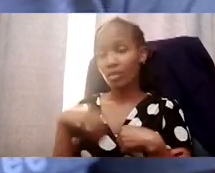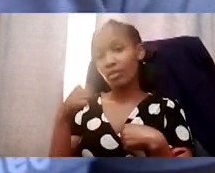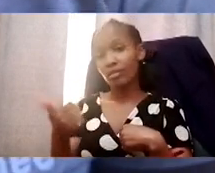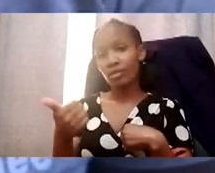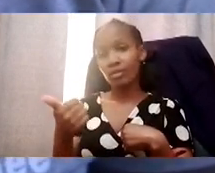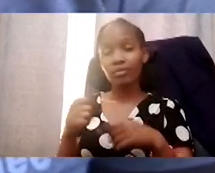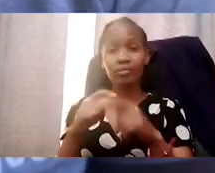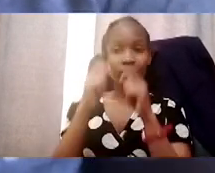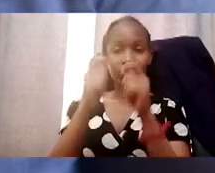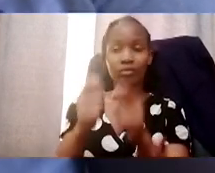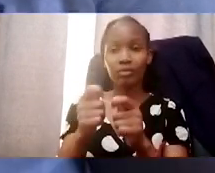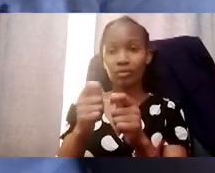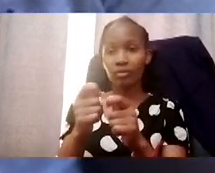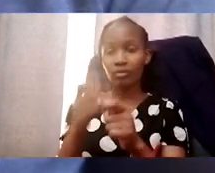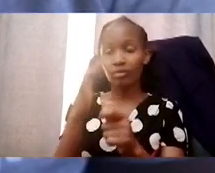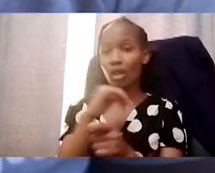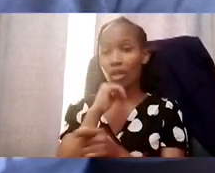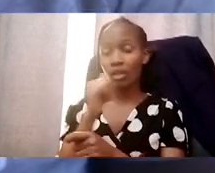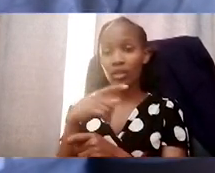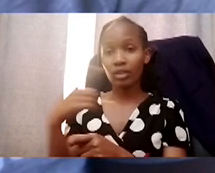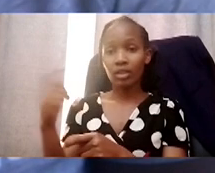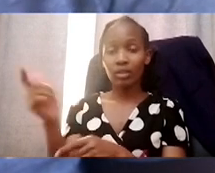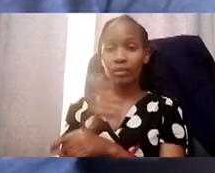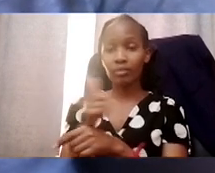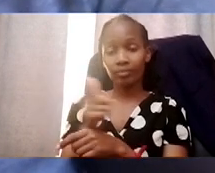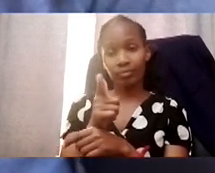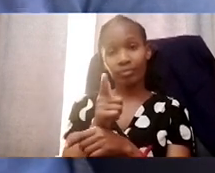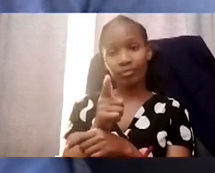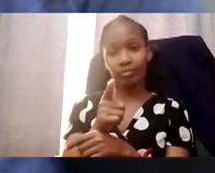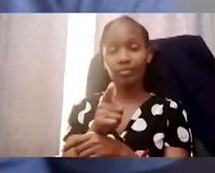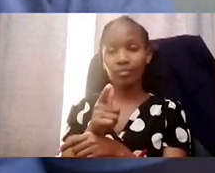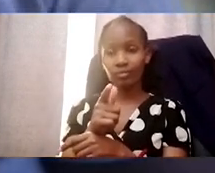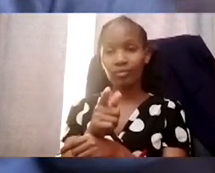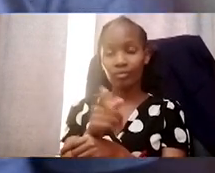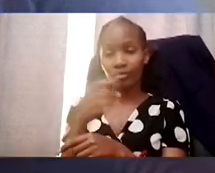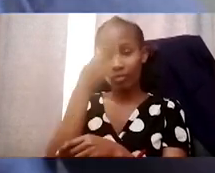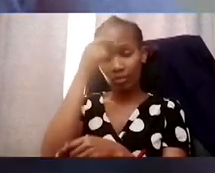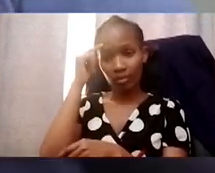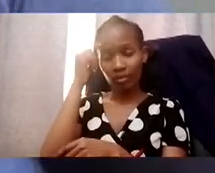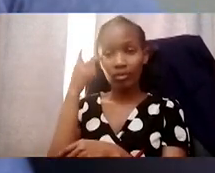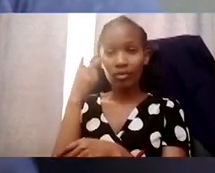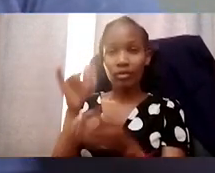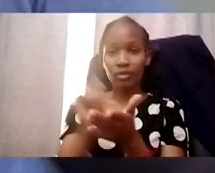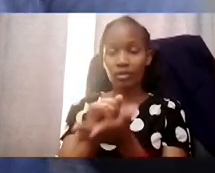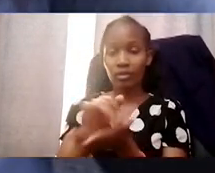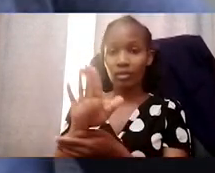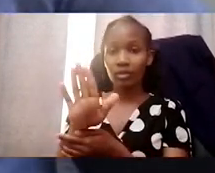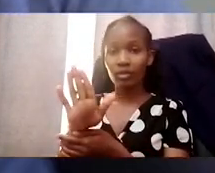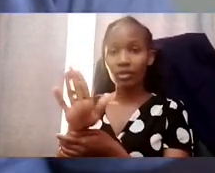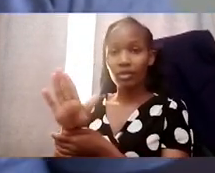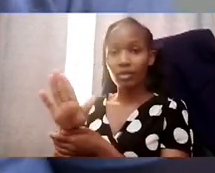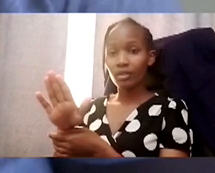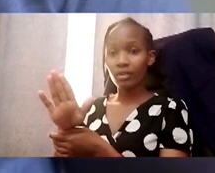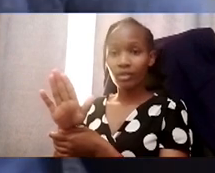go into film world? Exactly. And because when you see their journey, for example, like refugees, you leave